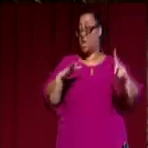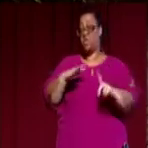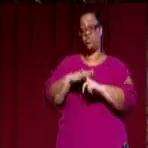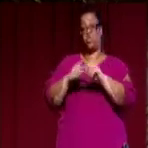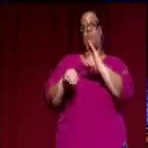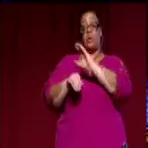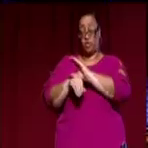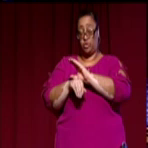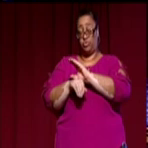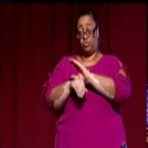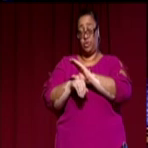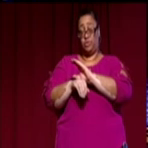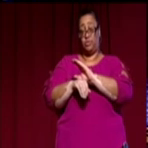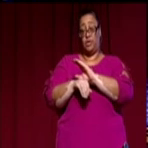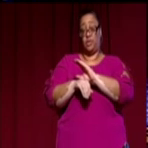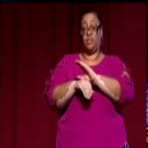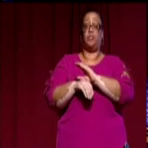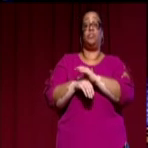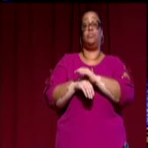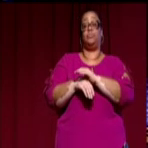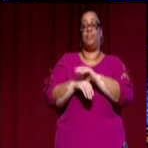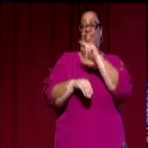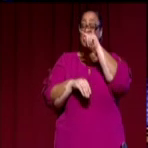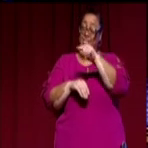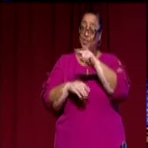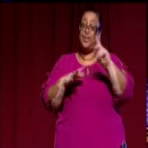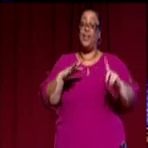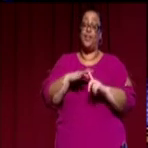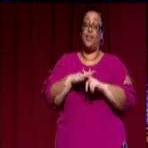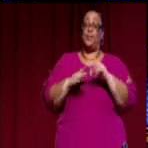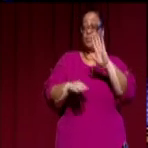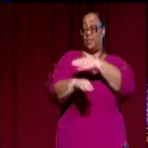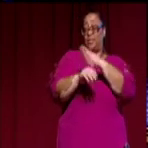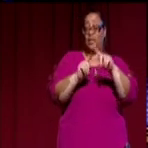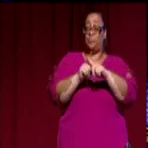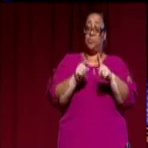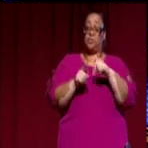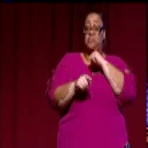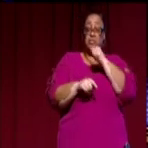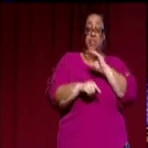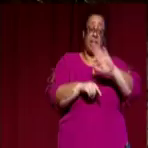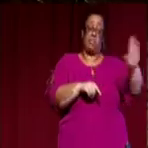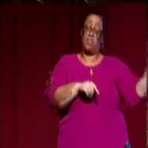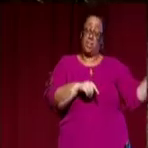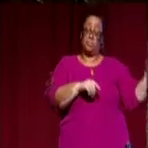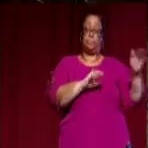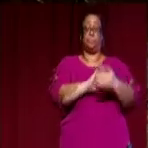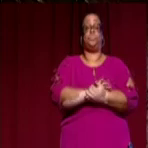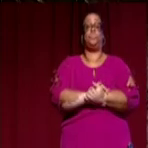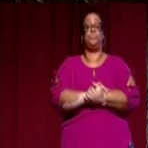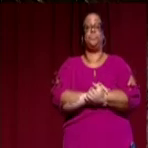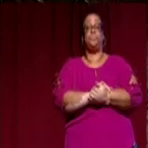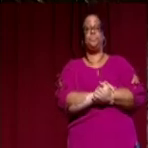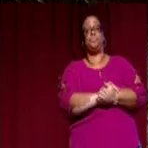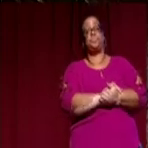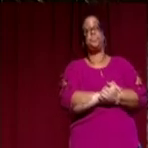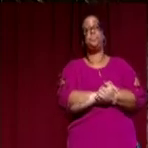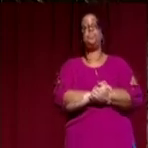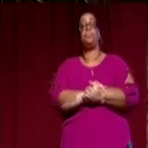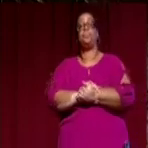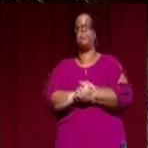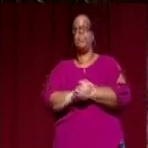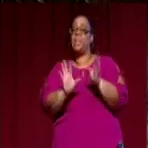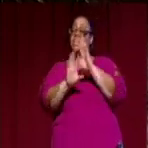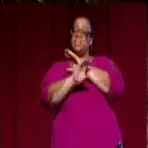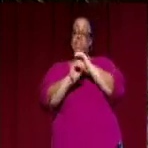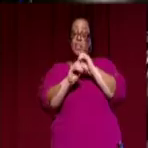they always tear up my church. You can come to the church and sing, but these other people, they tear my churches up all the time. Oh, well. They don't leave